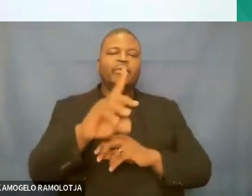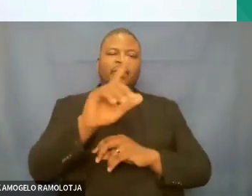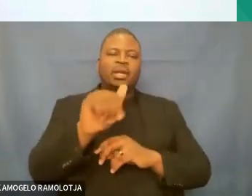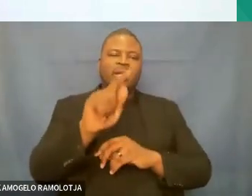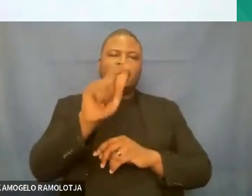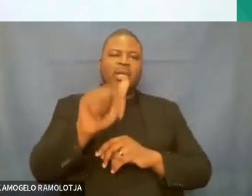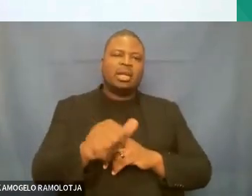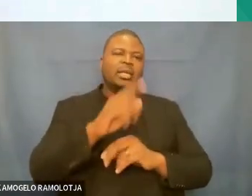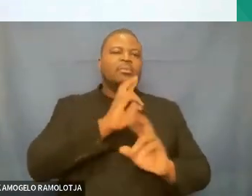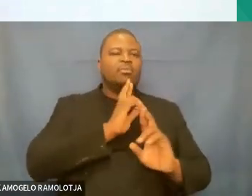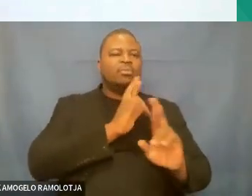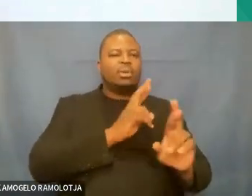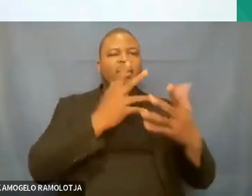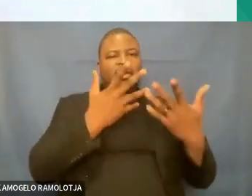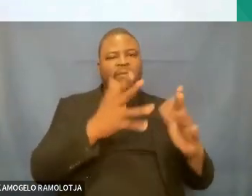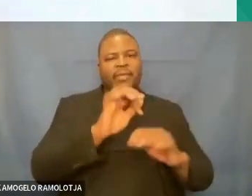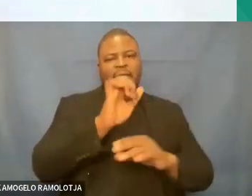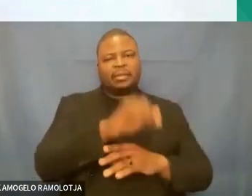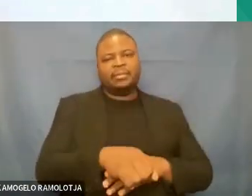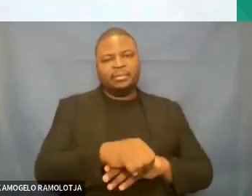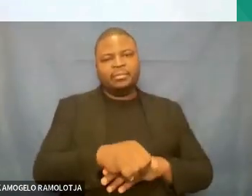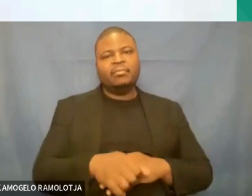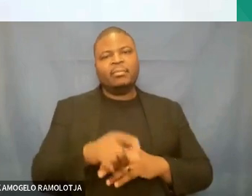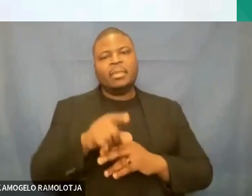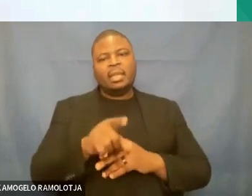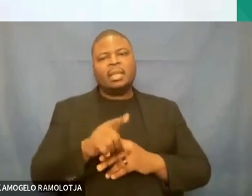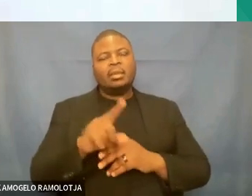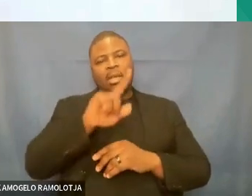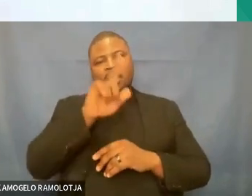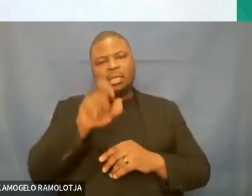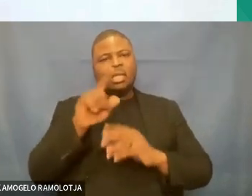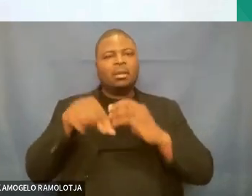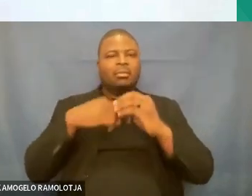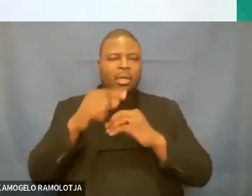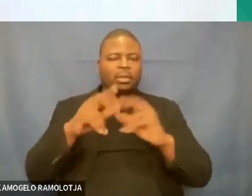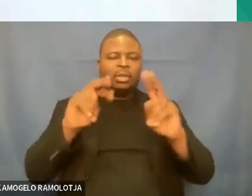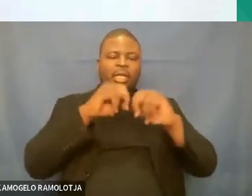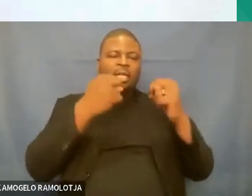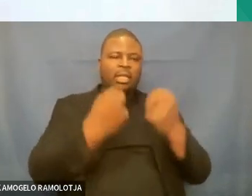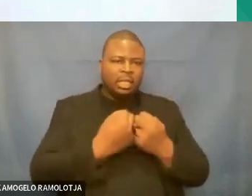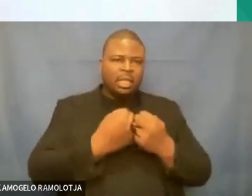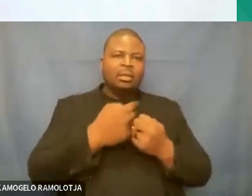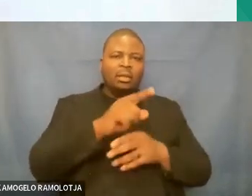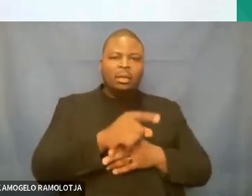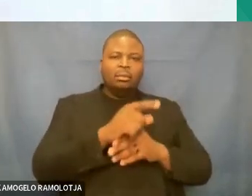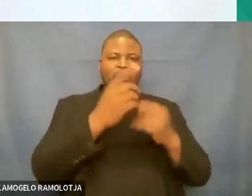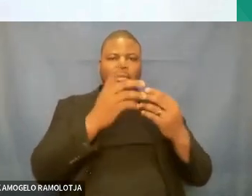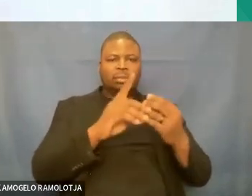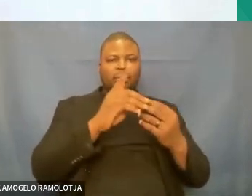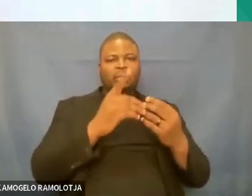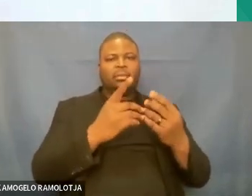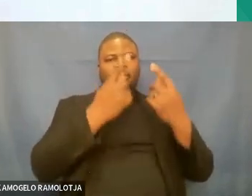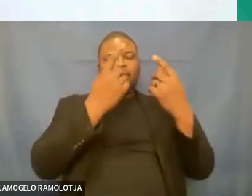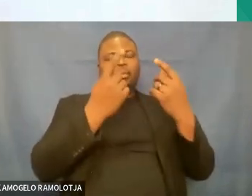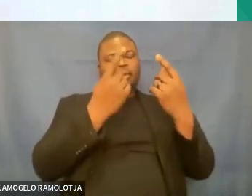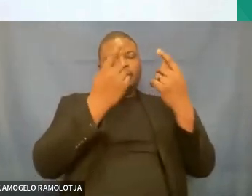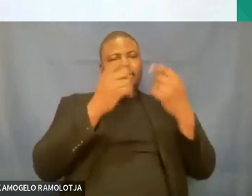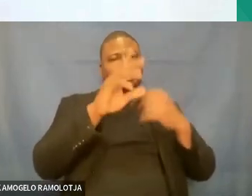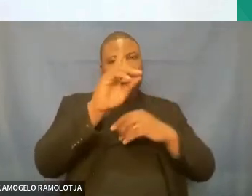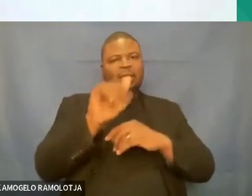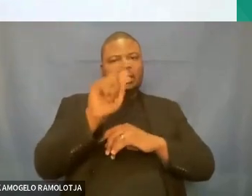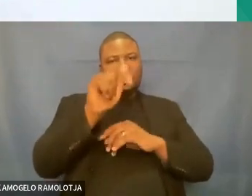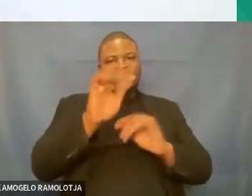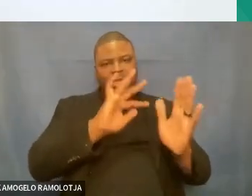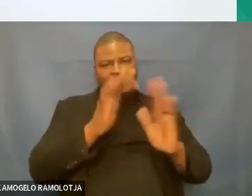that's okay with you, asking about the national figures in terms of the AYP, adolescents and young people data you